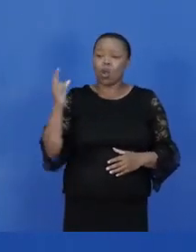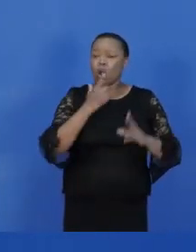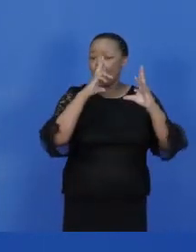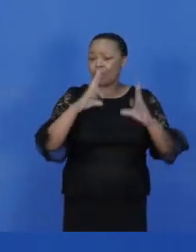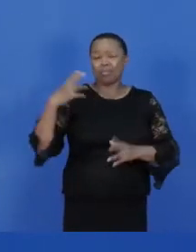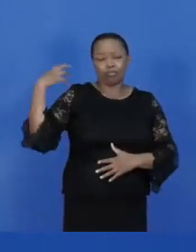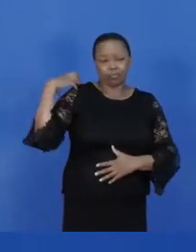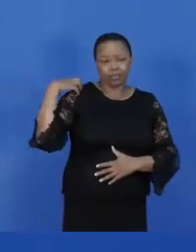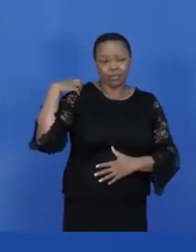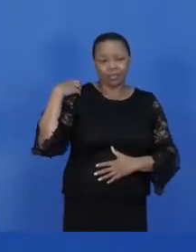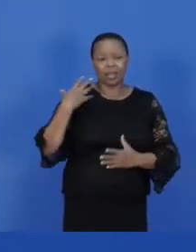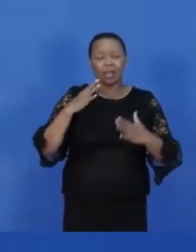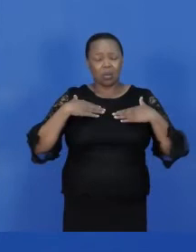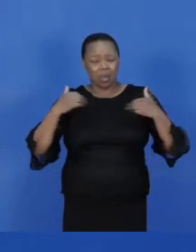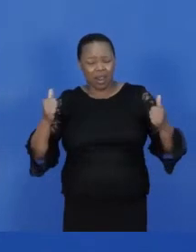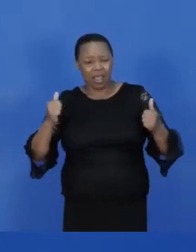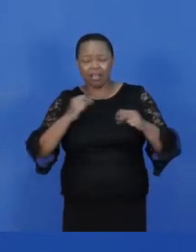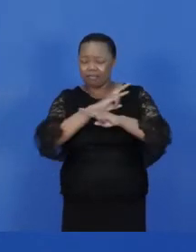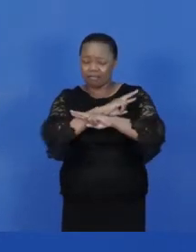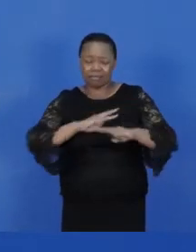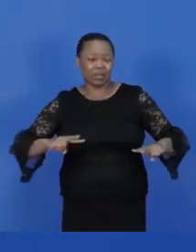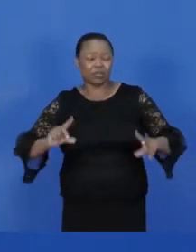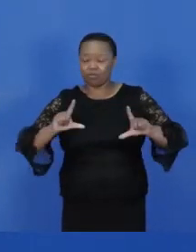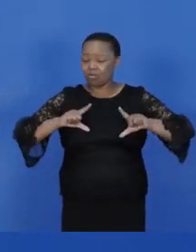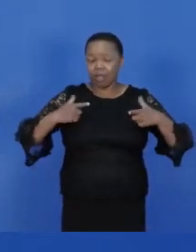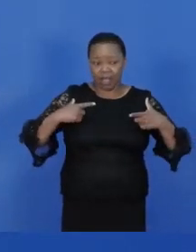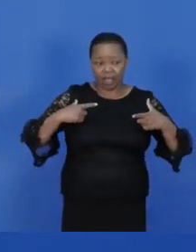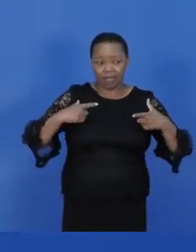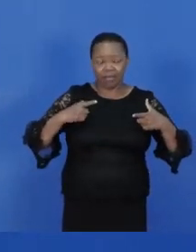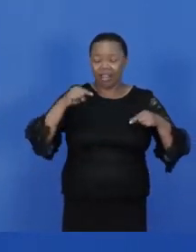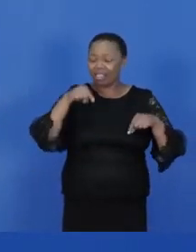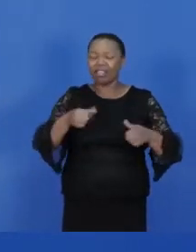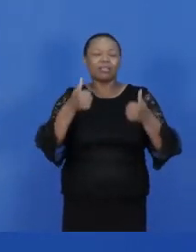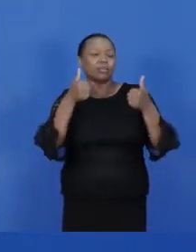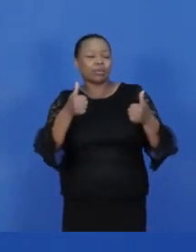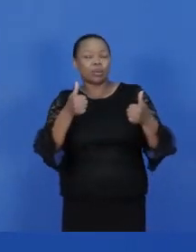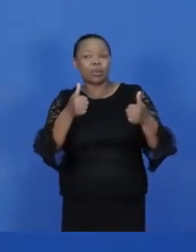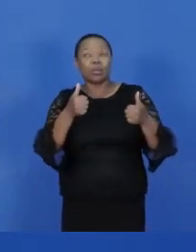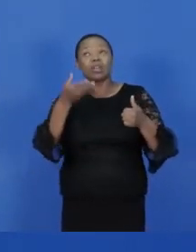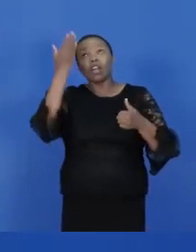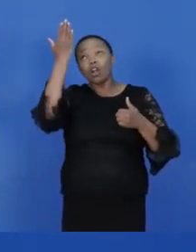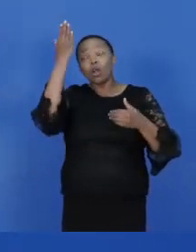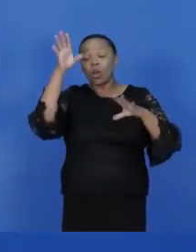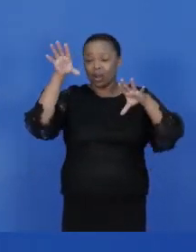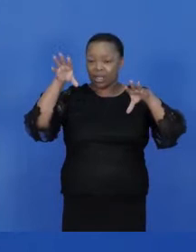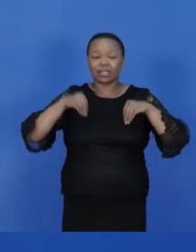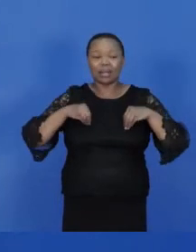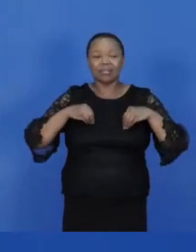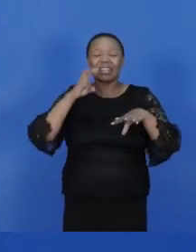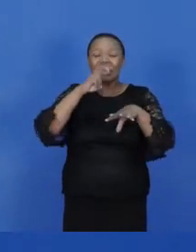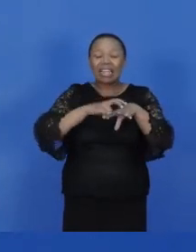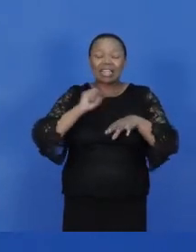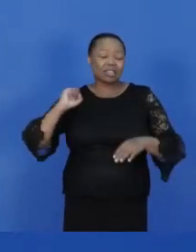may lead a quiet and a peaceable life in all godliness and reverence. So, for this is good and acceptable in the sight of the Lord our Savior, who